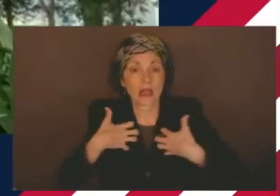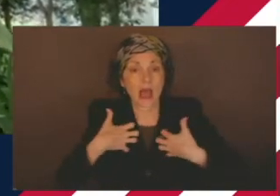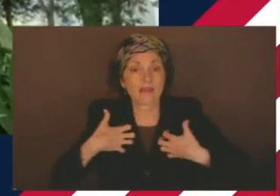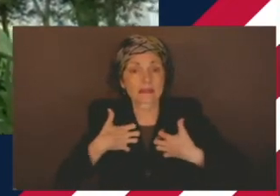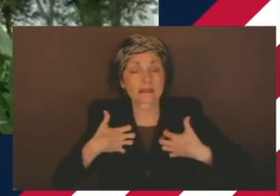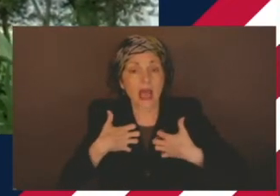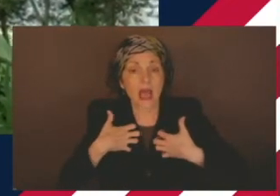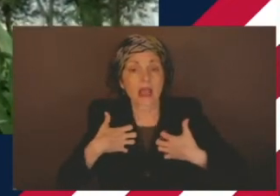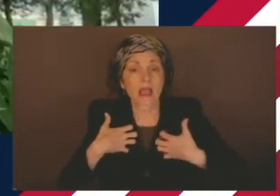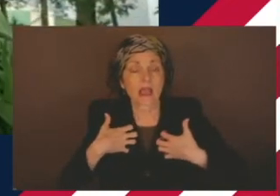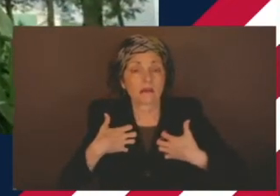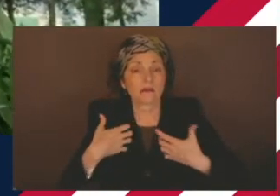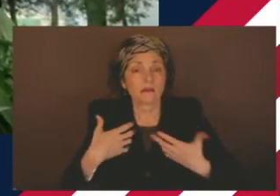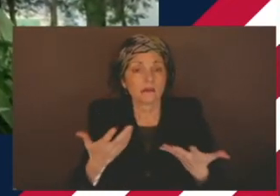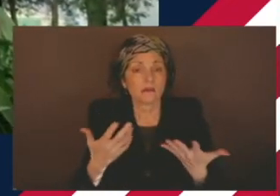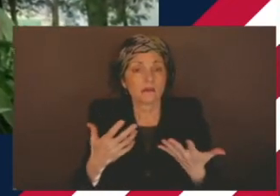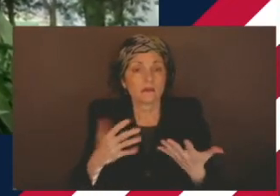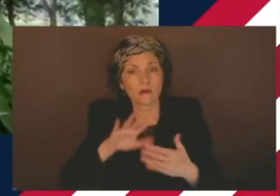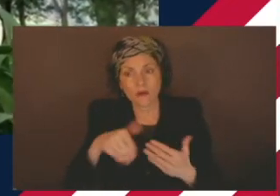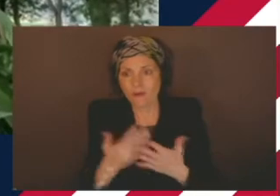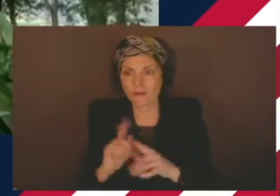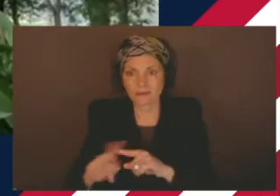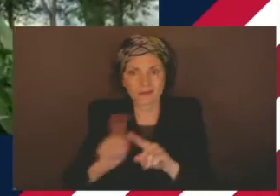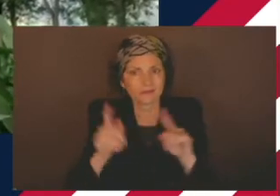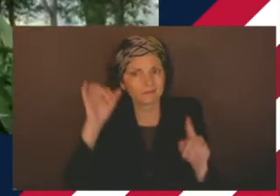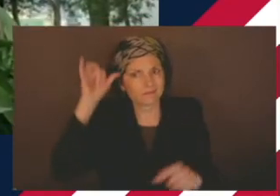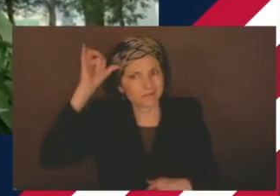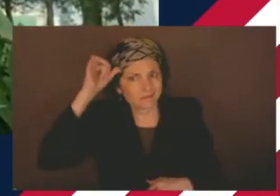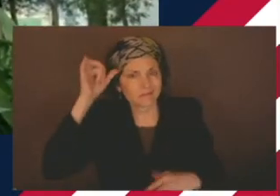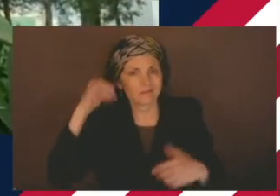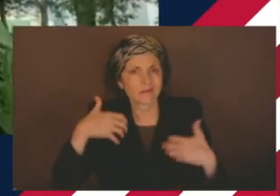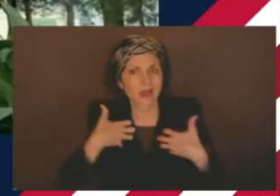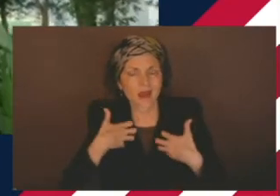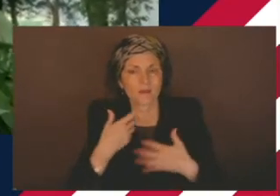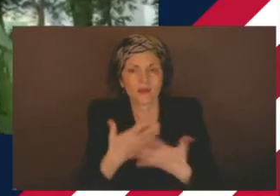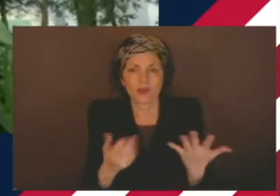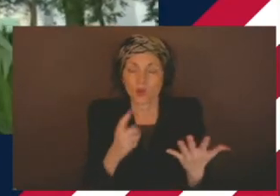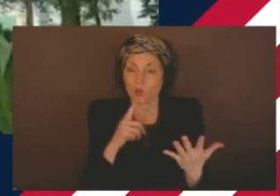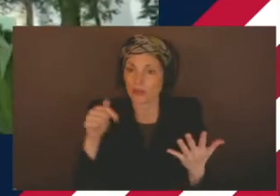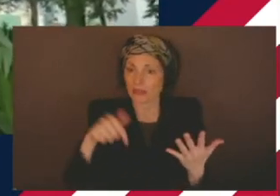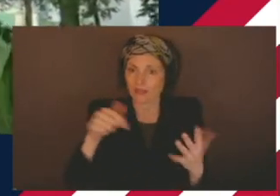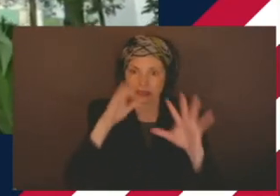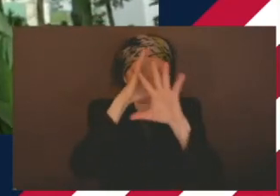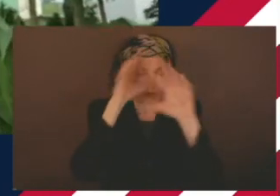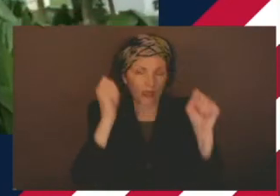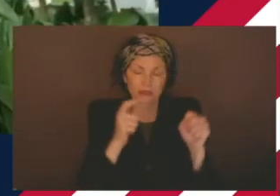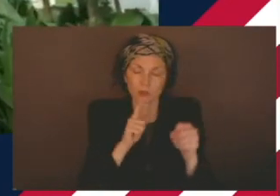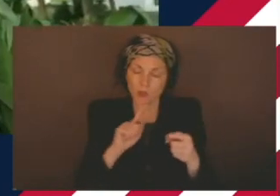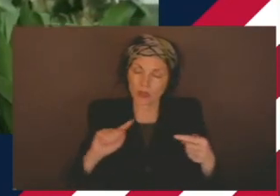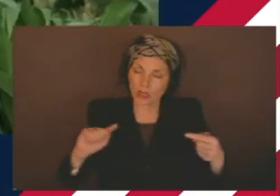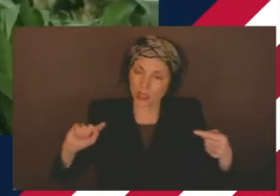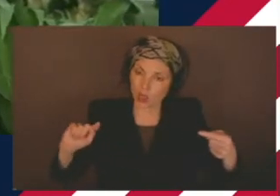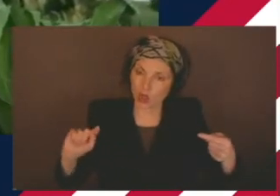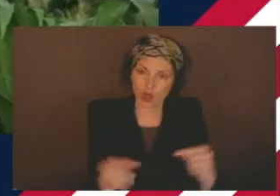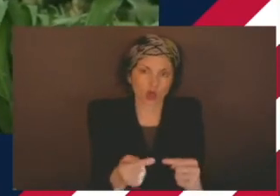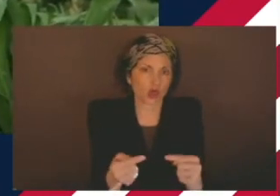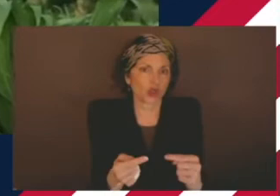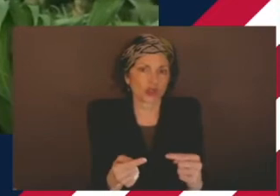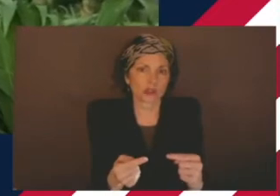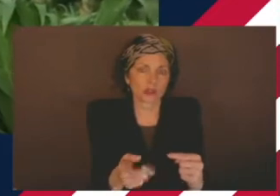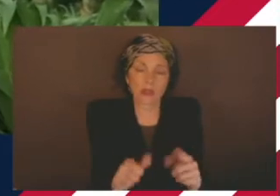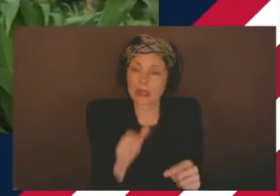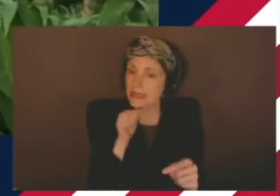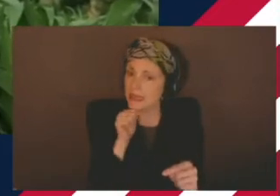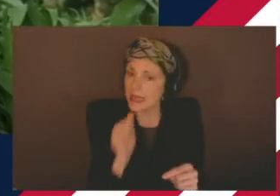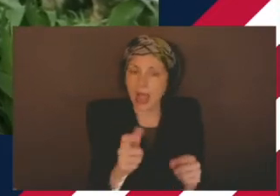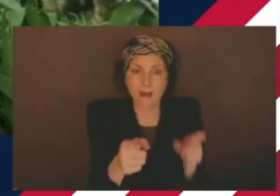presidency has really been hurt and has not managed the COVID crisis, and because of not